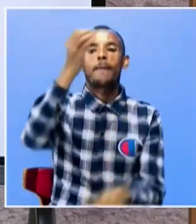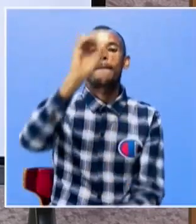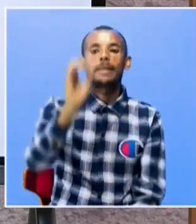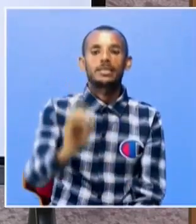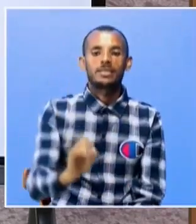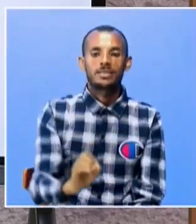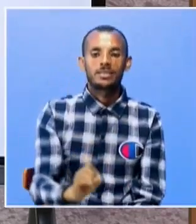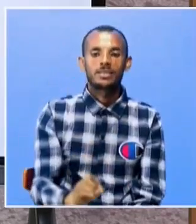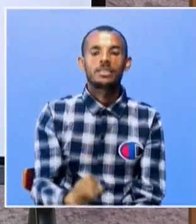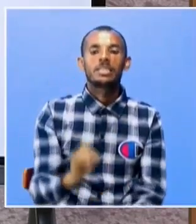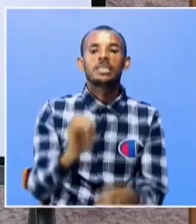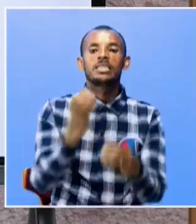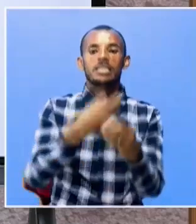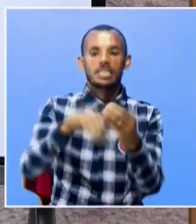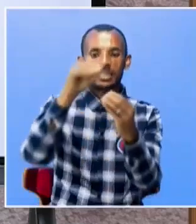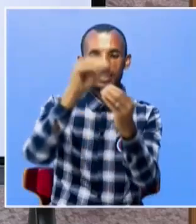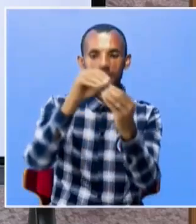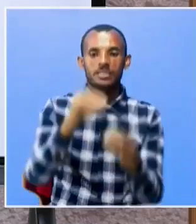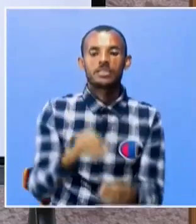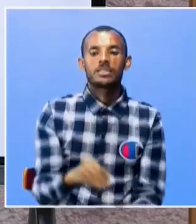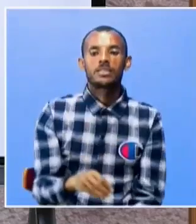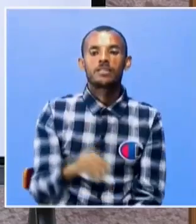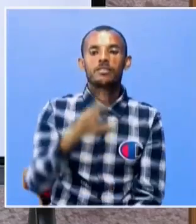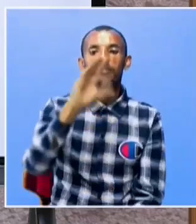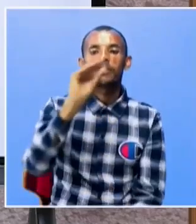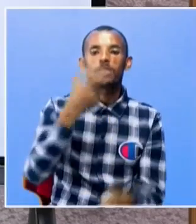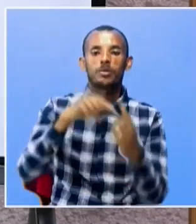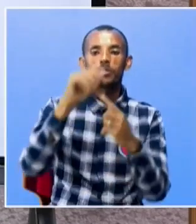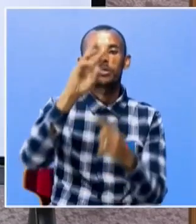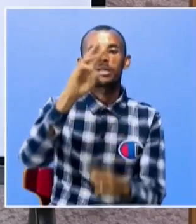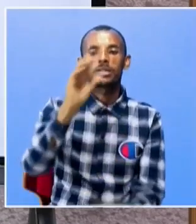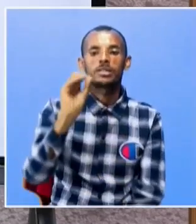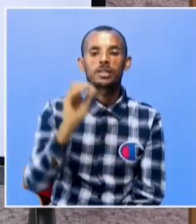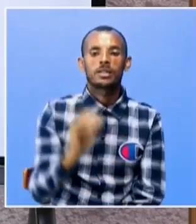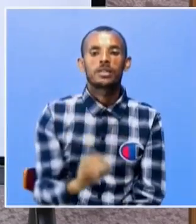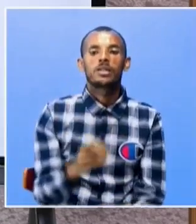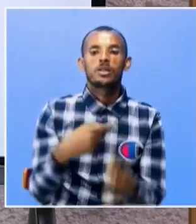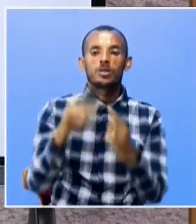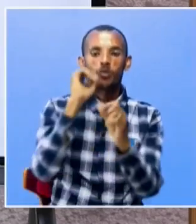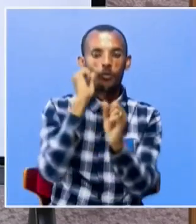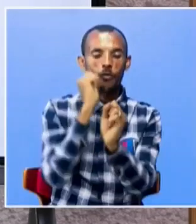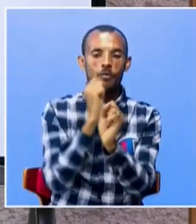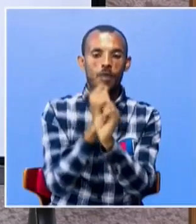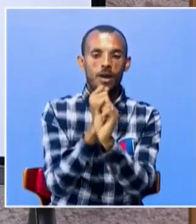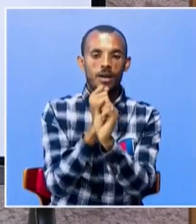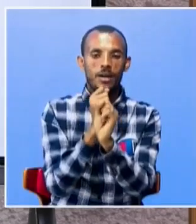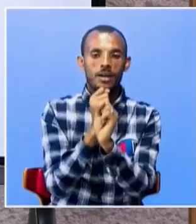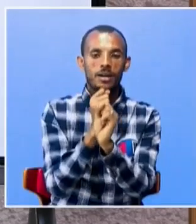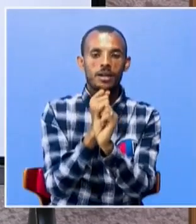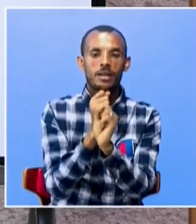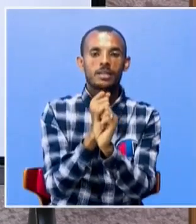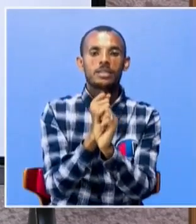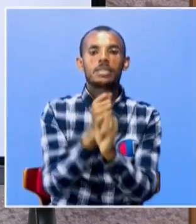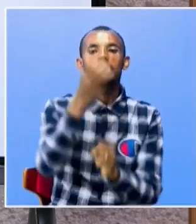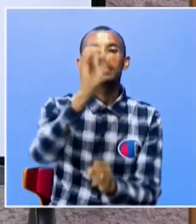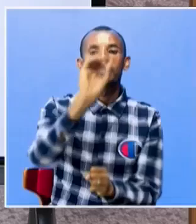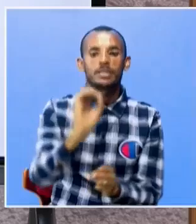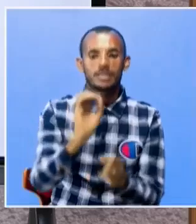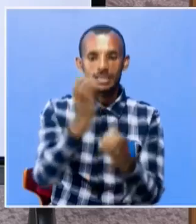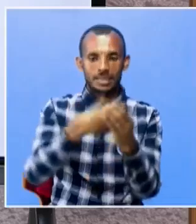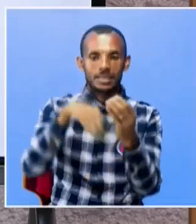the percent increase from 50 to 60? To find the percent